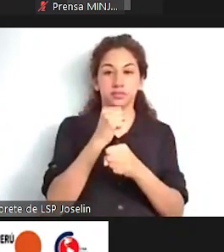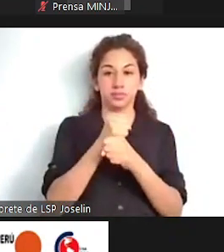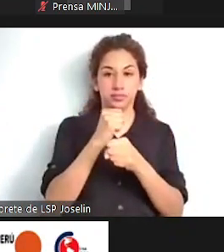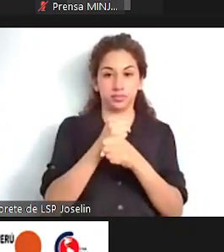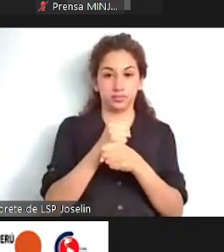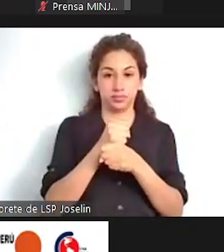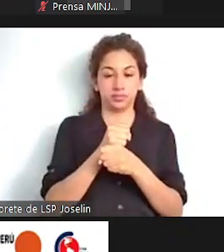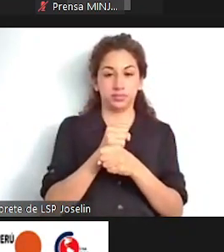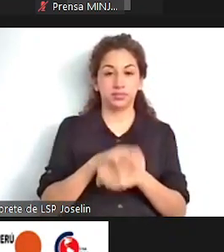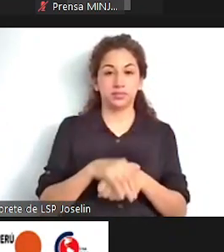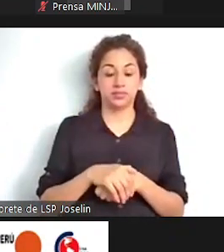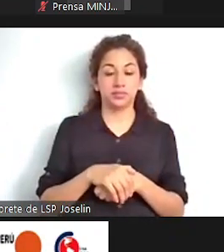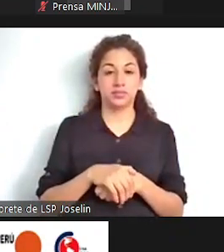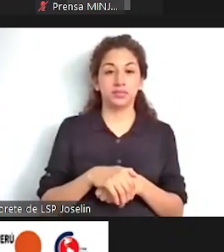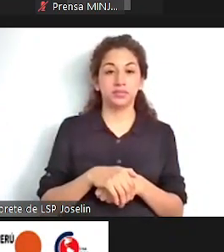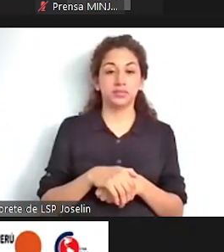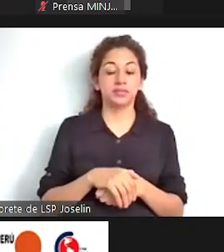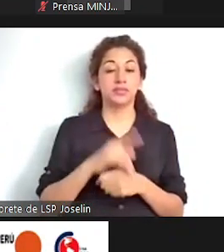units